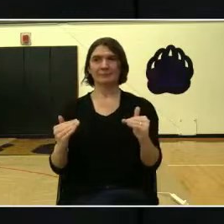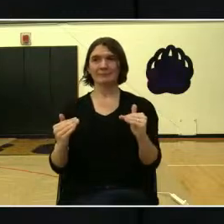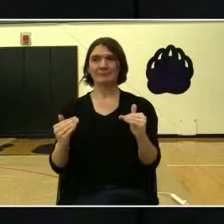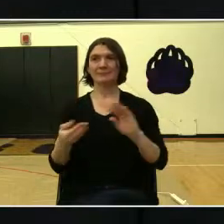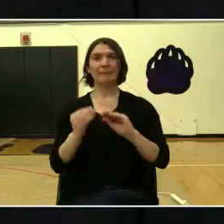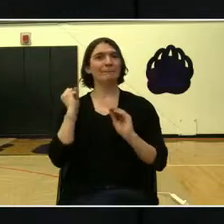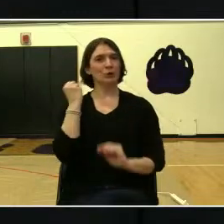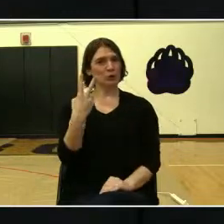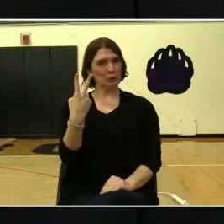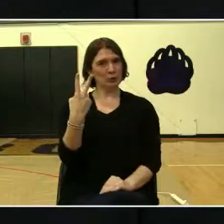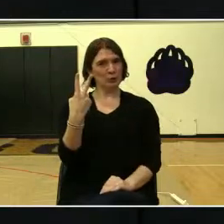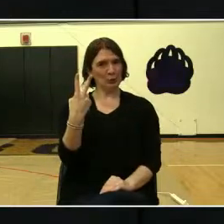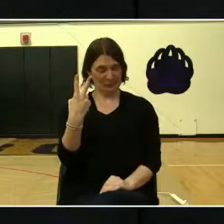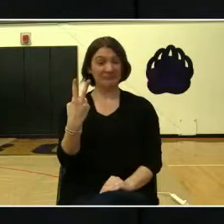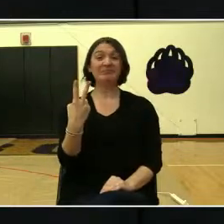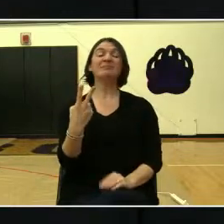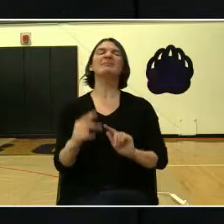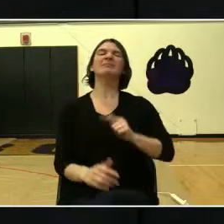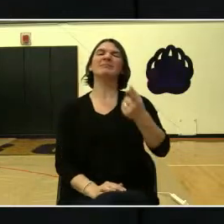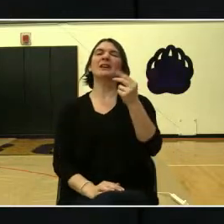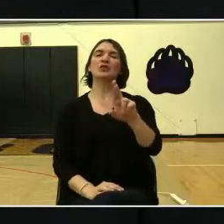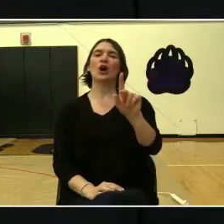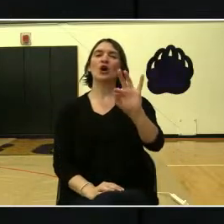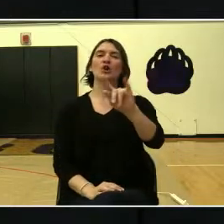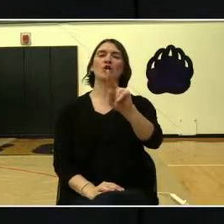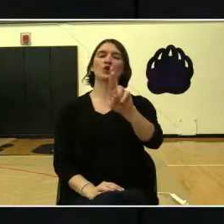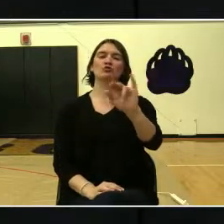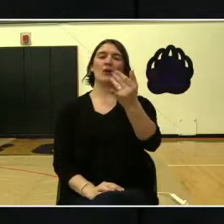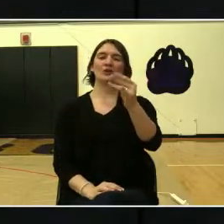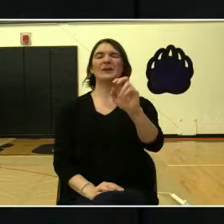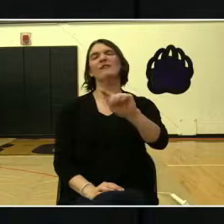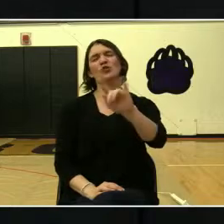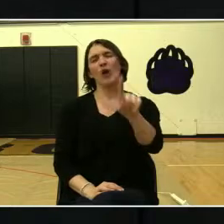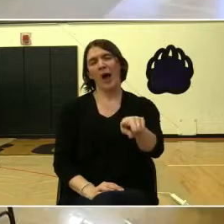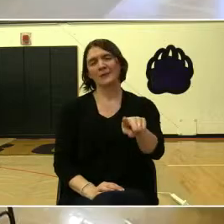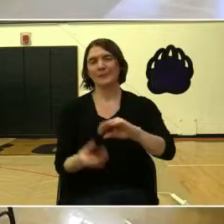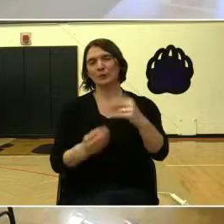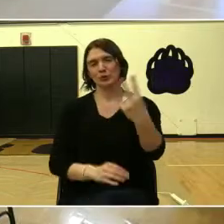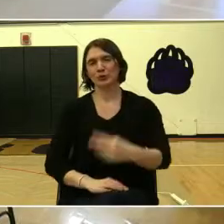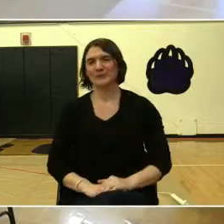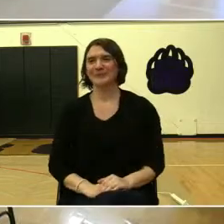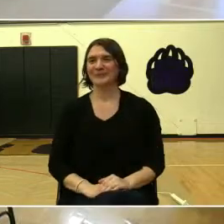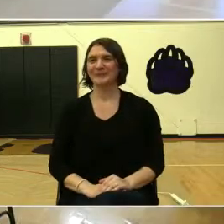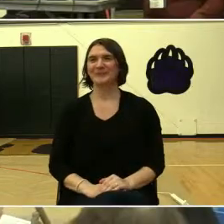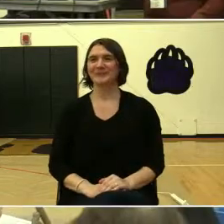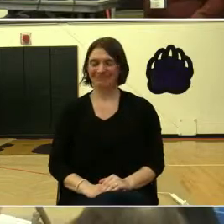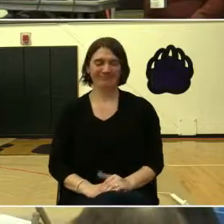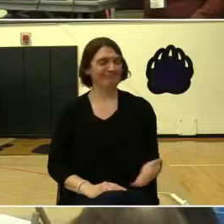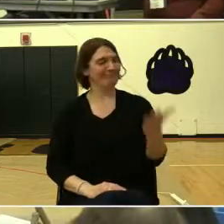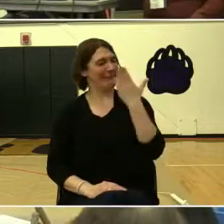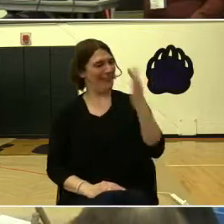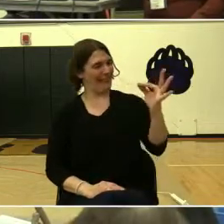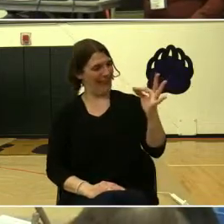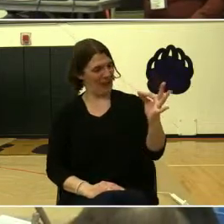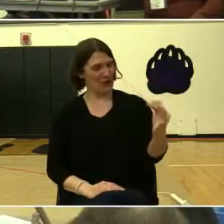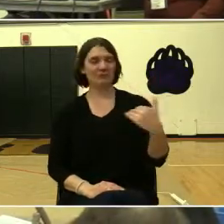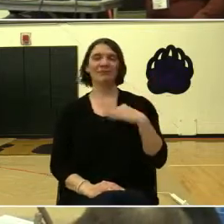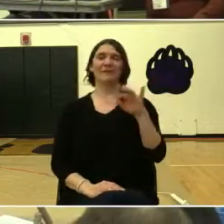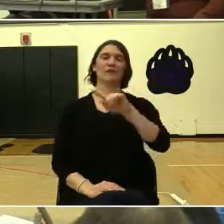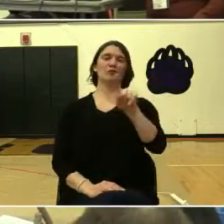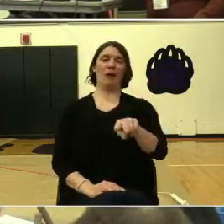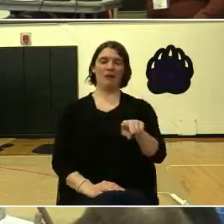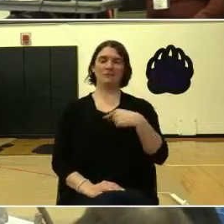one moderator recognizes Dr Richman for article two thank you Mr moderator France